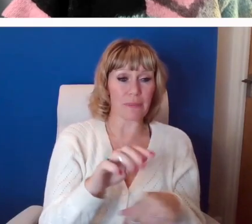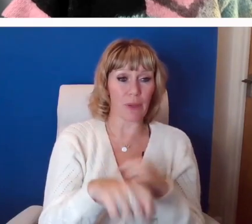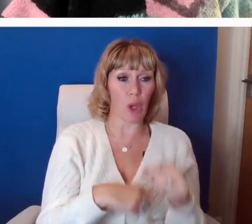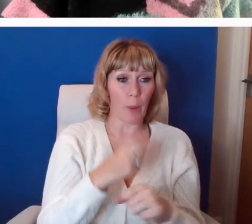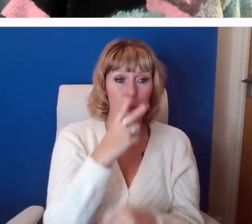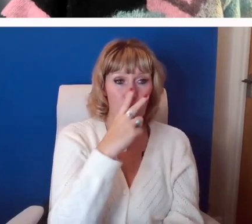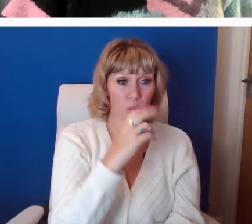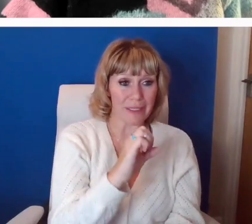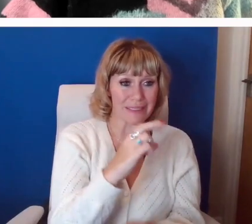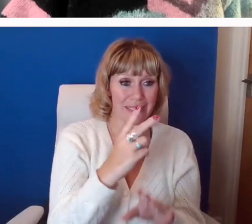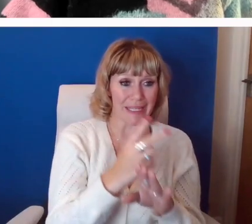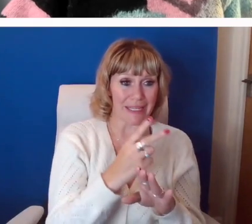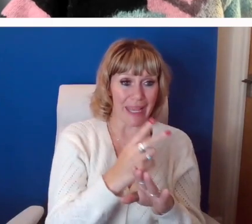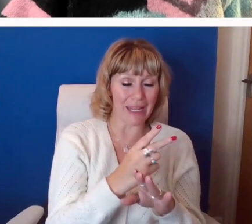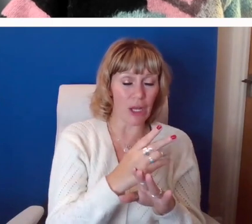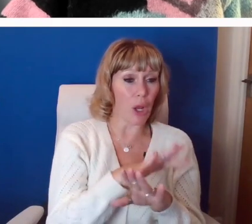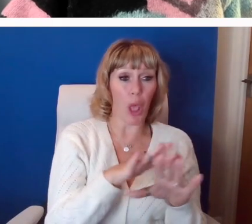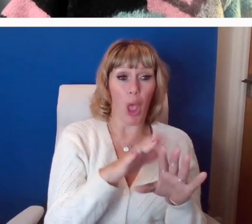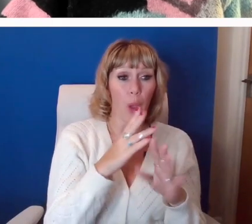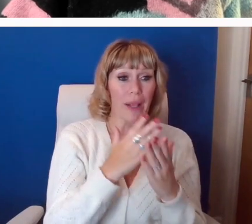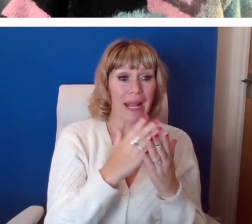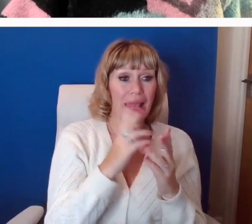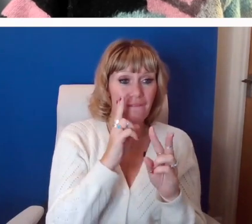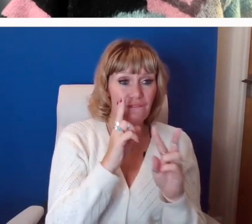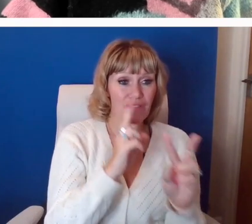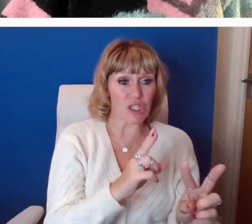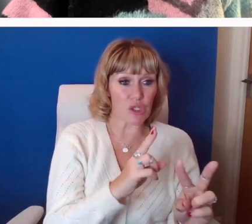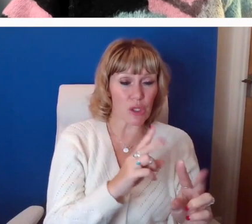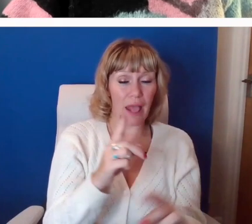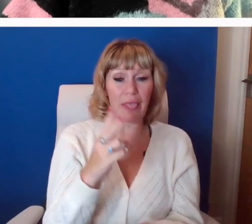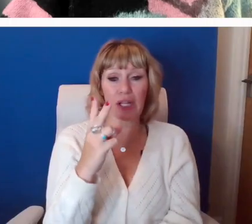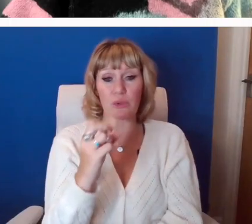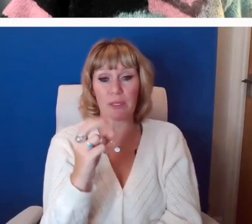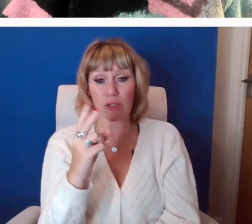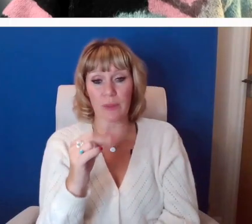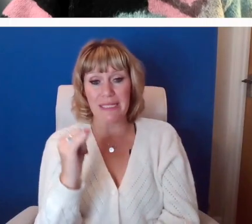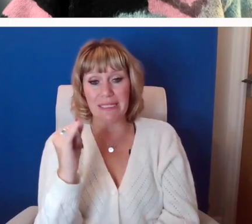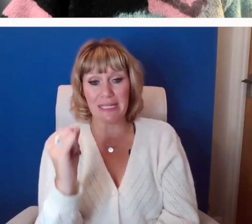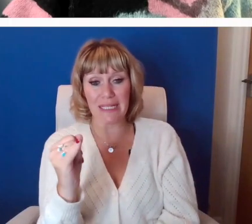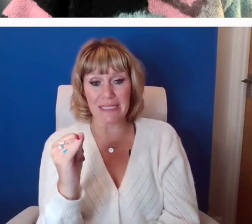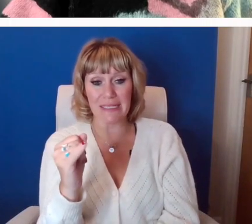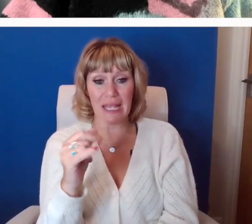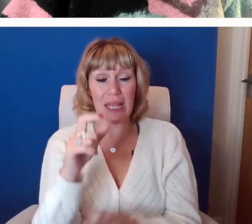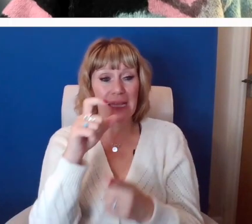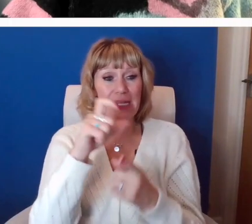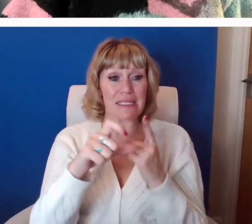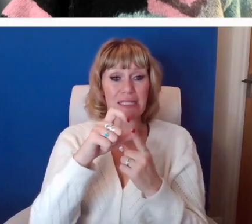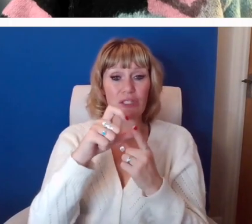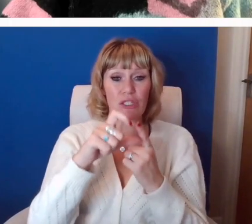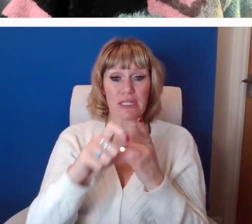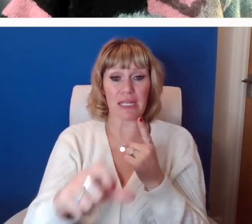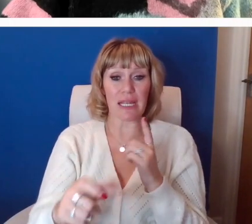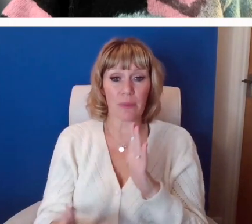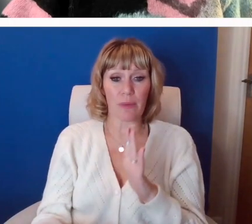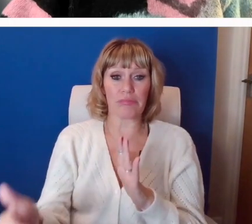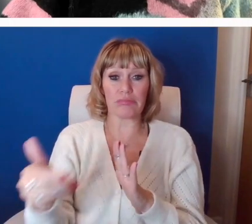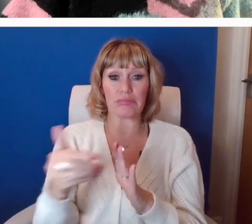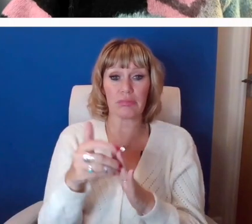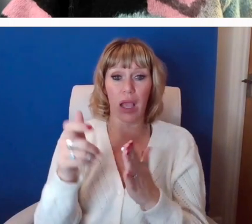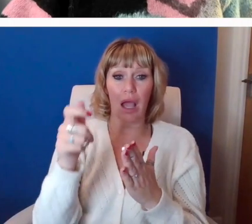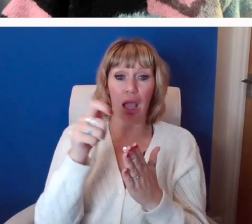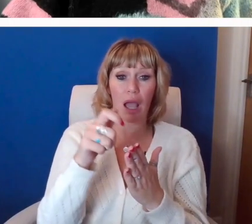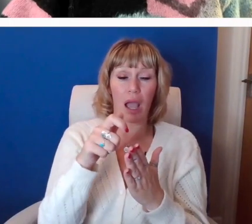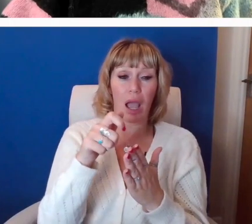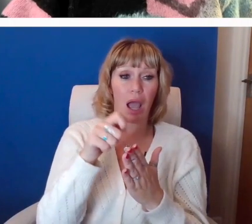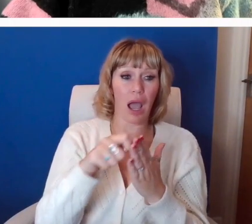clear vision, and the other from 2026, digitally montaged with imageries of art supplies, tarot, a